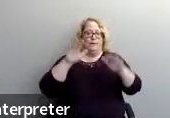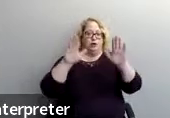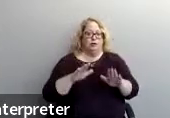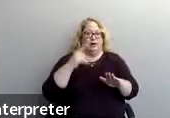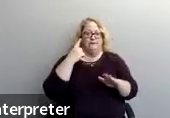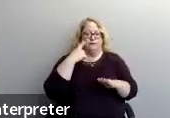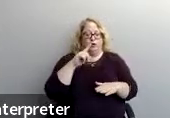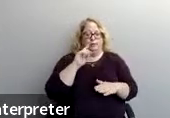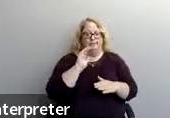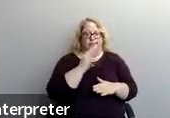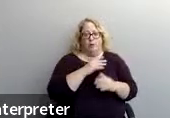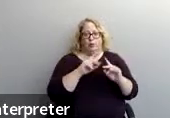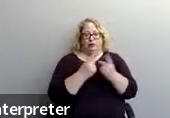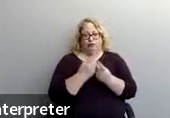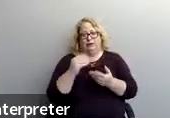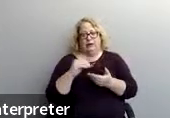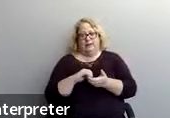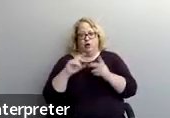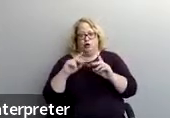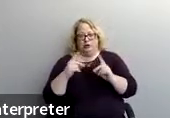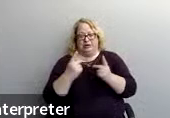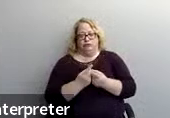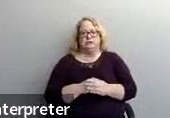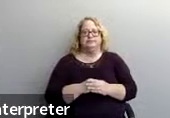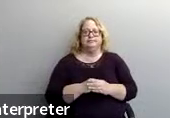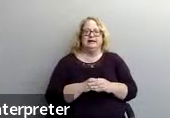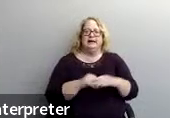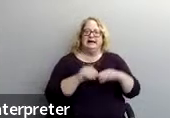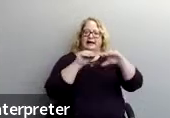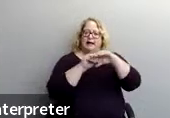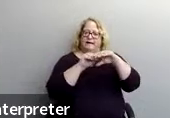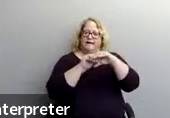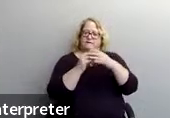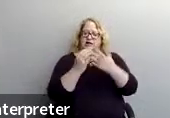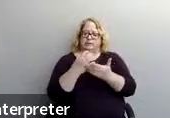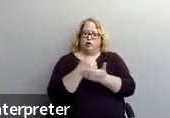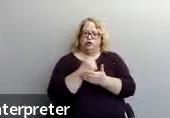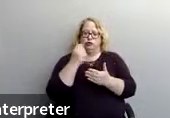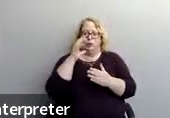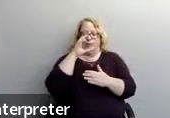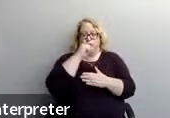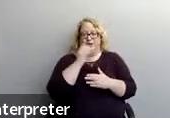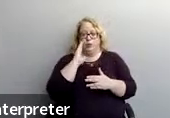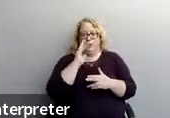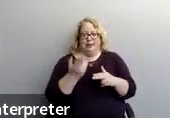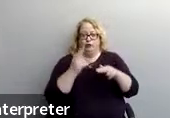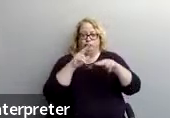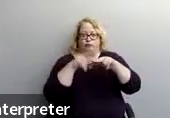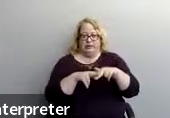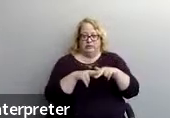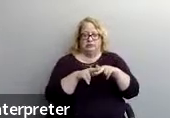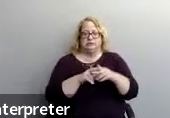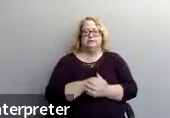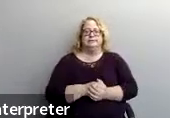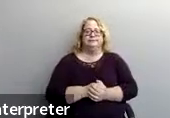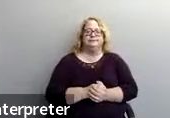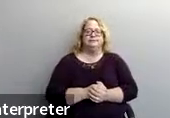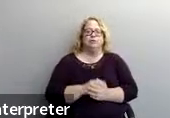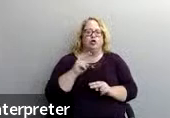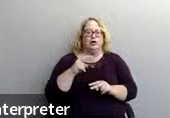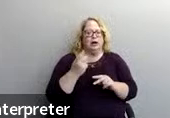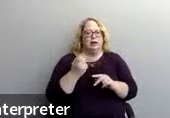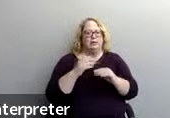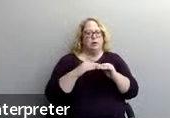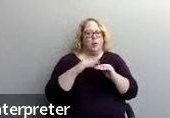and our partner districts as well. Investment earnings, we predict those to increase over what were predicted this year. We're looking at a little